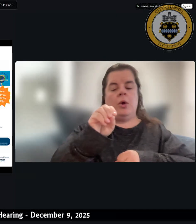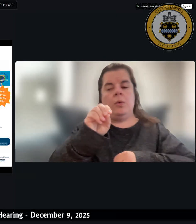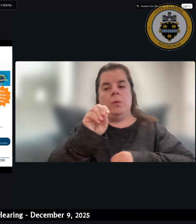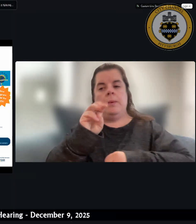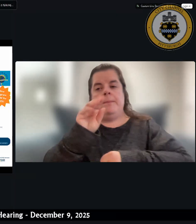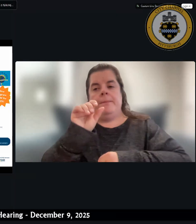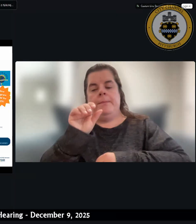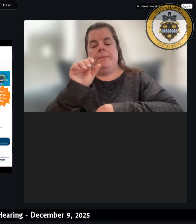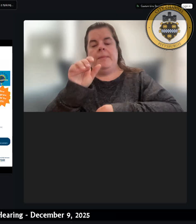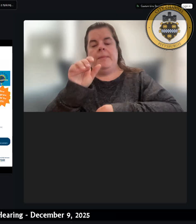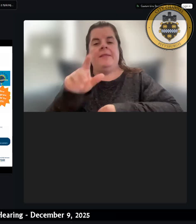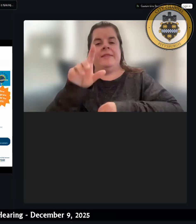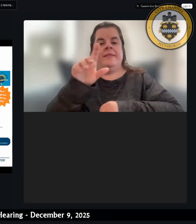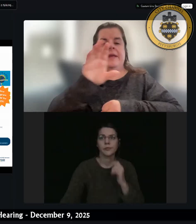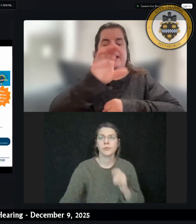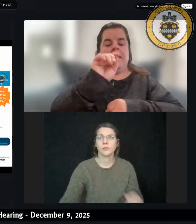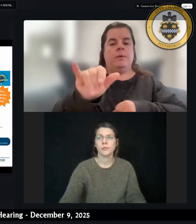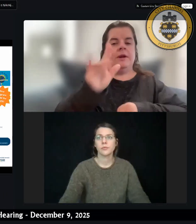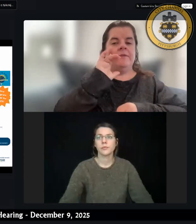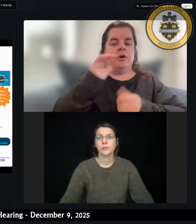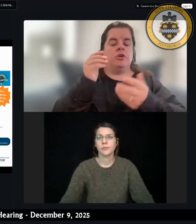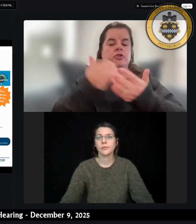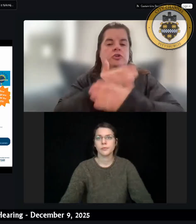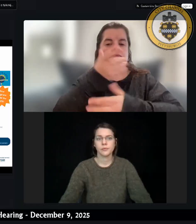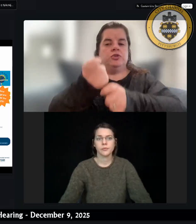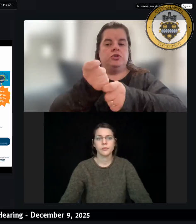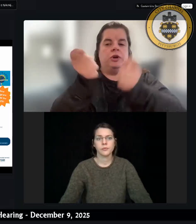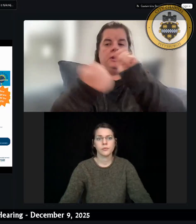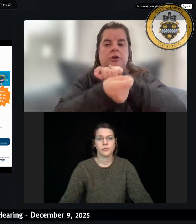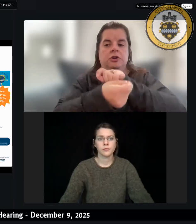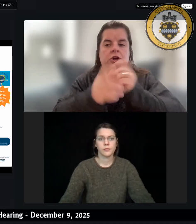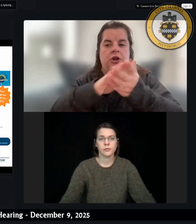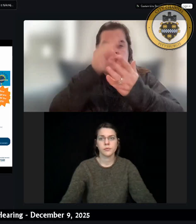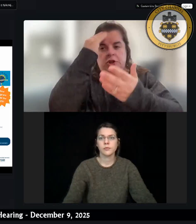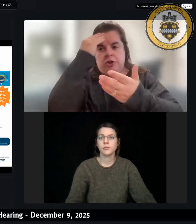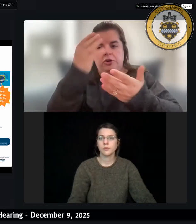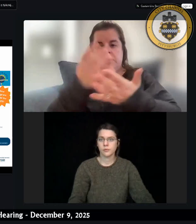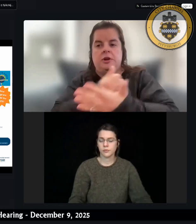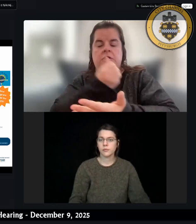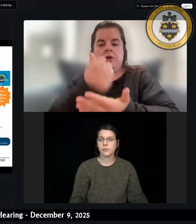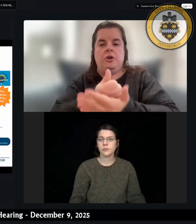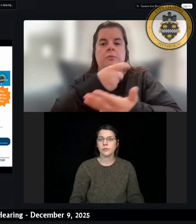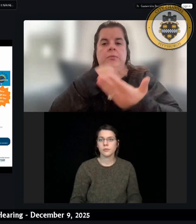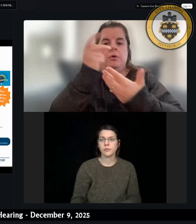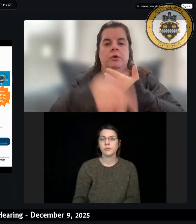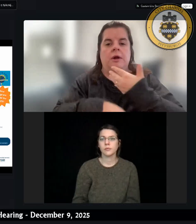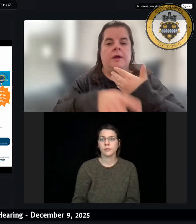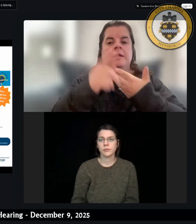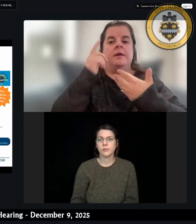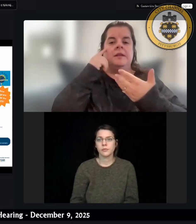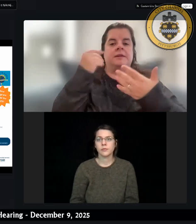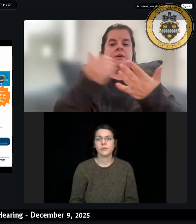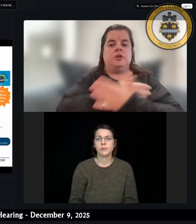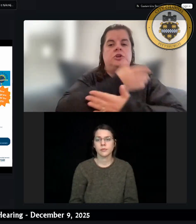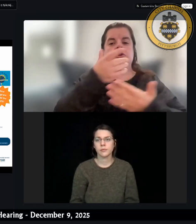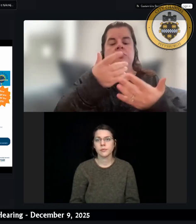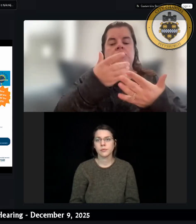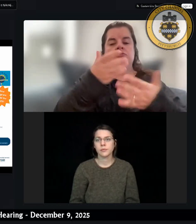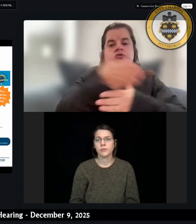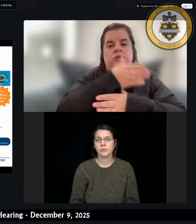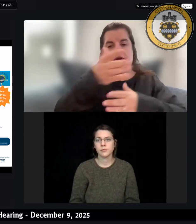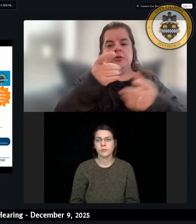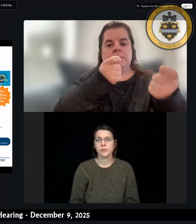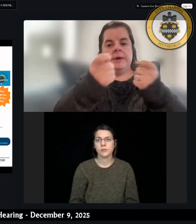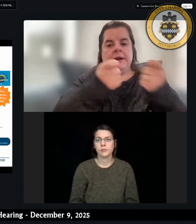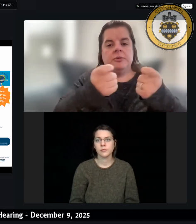related to revamping the Learn and Earn program. This renewed agreement outlines some shared governance and stronger accountability mechanisms.